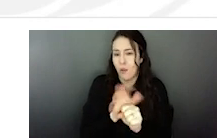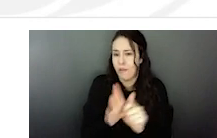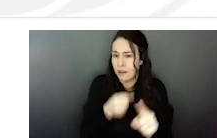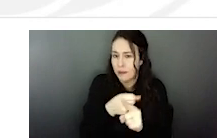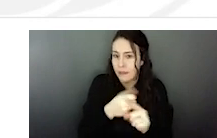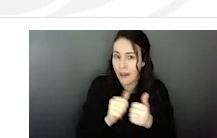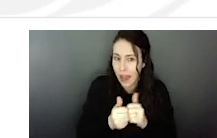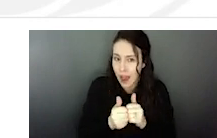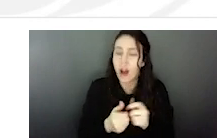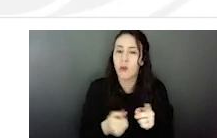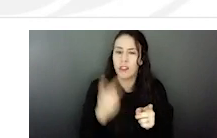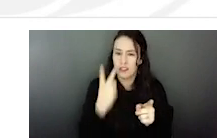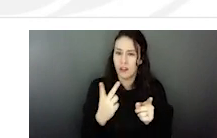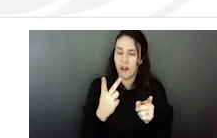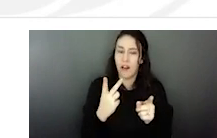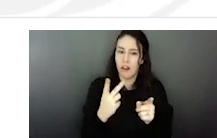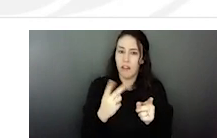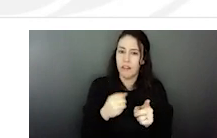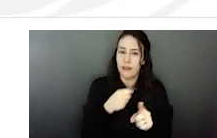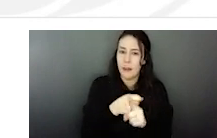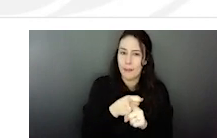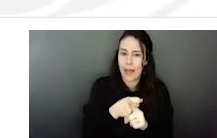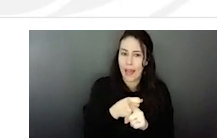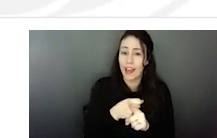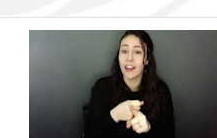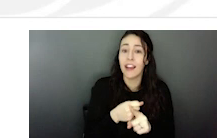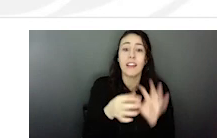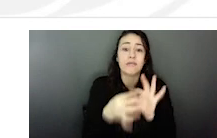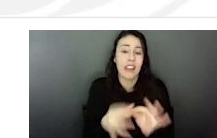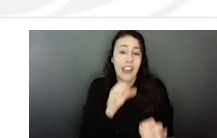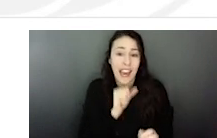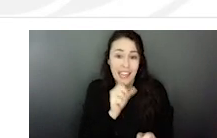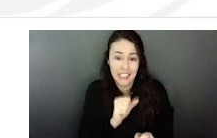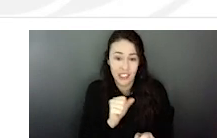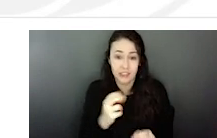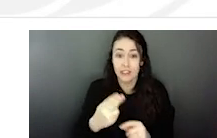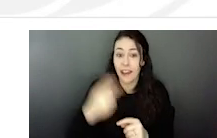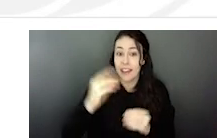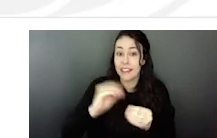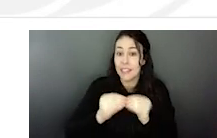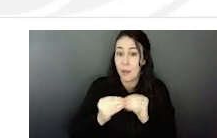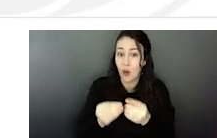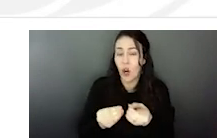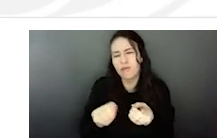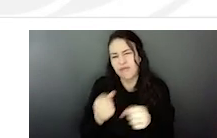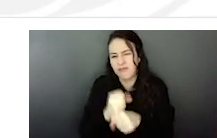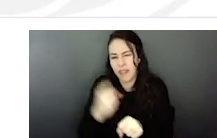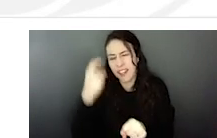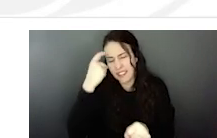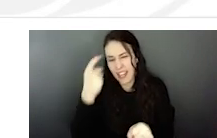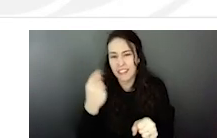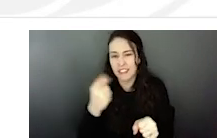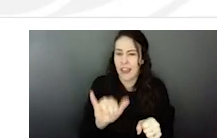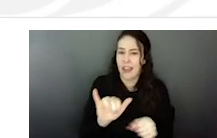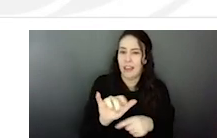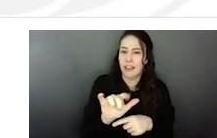some disproportionate impact also as we look at age. Now, that highest number there in some ways makes sense, right? That decline of